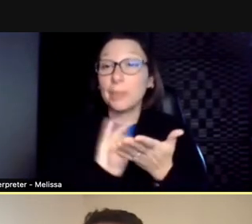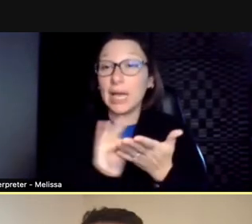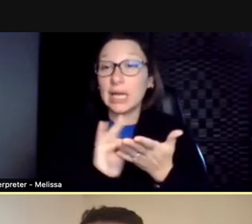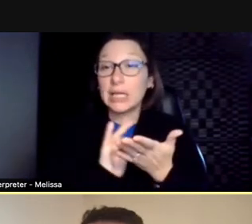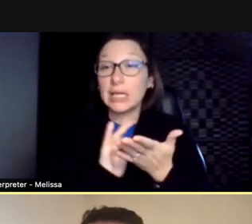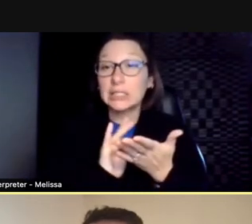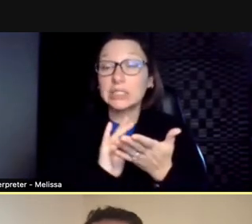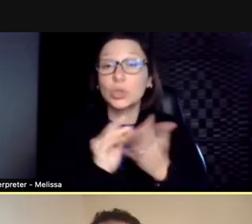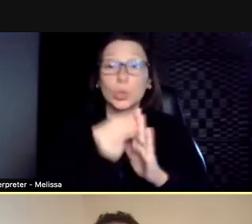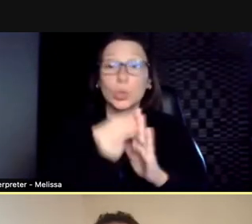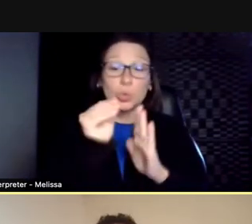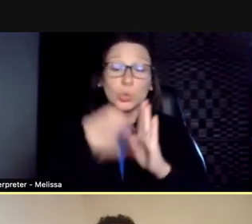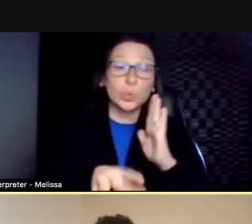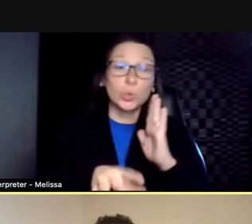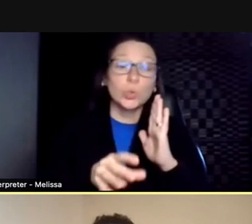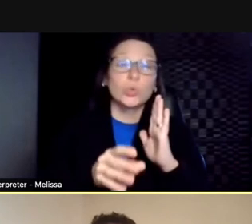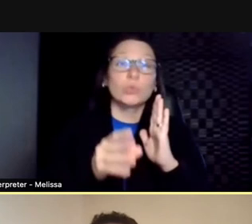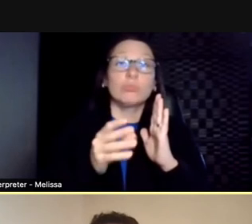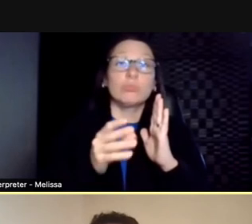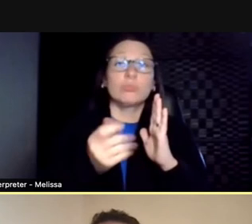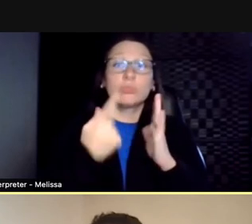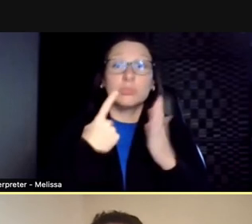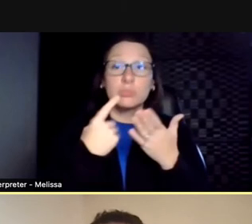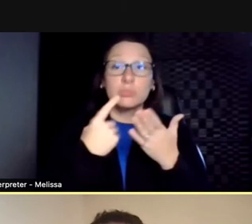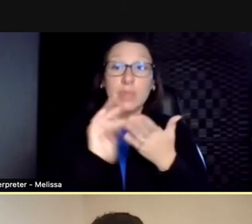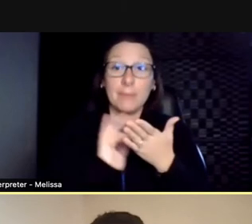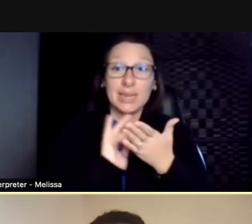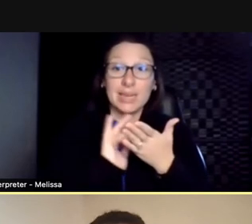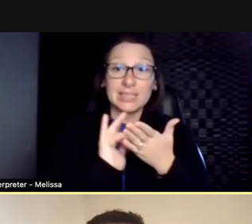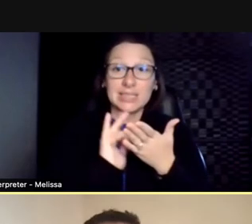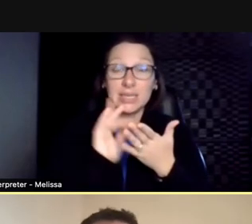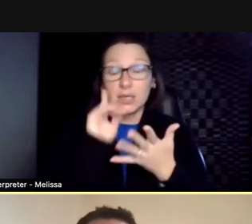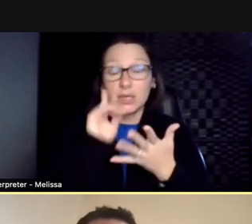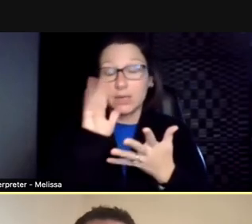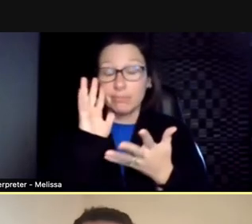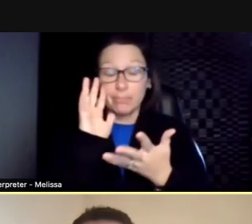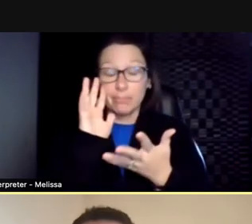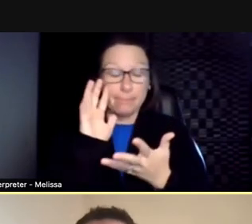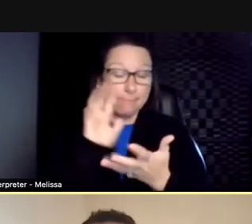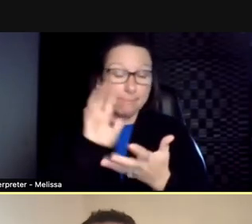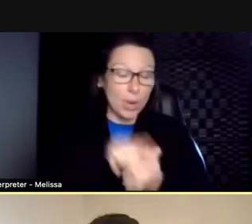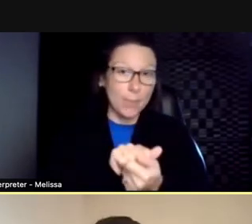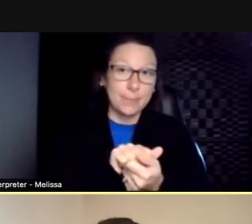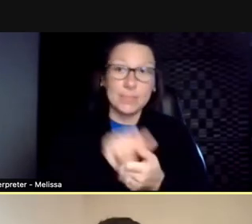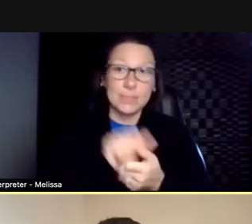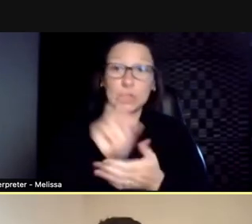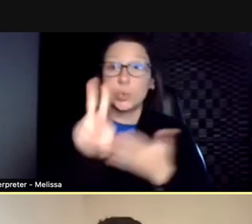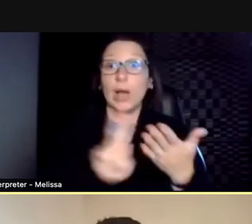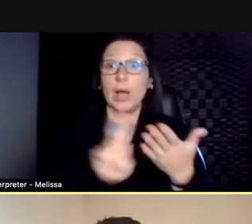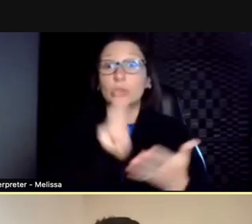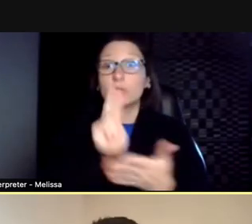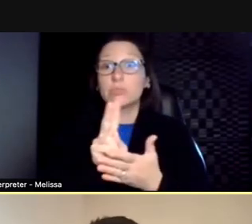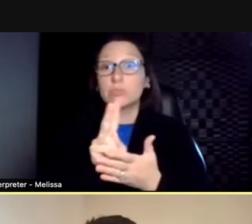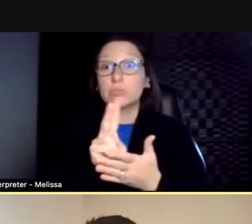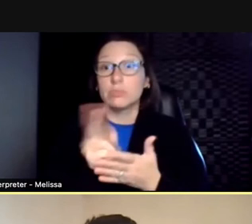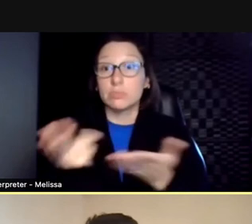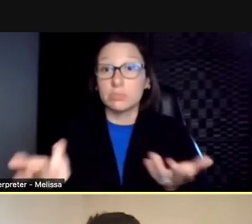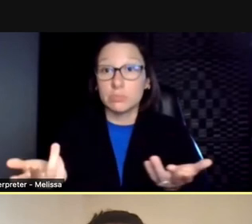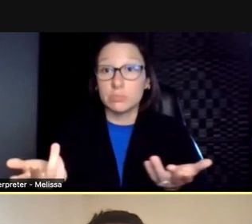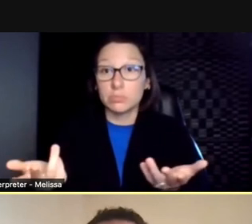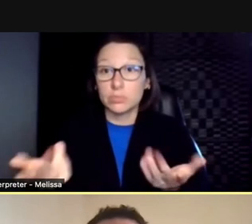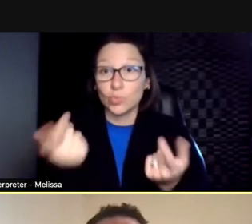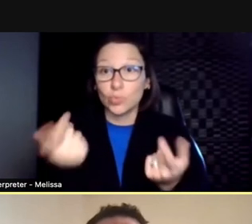take seizure meds, and the seizure meds make them pass out for 2 hours. So what does